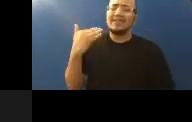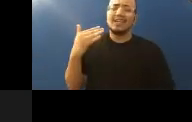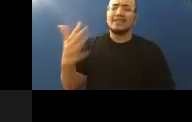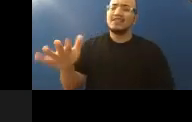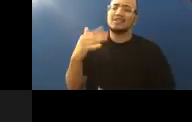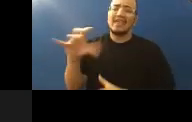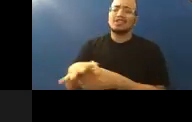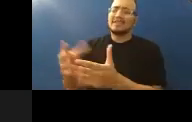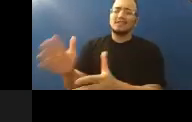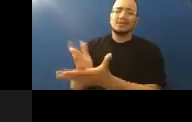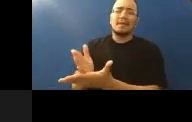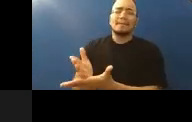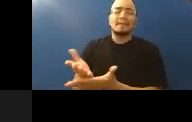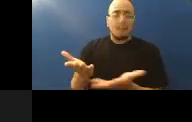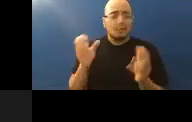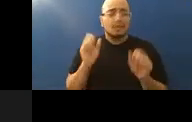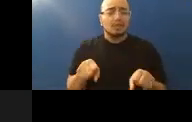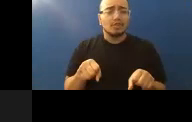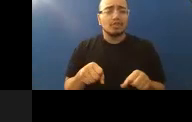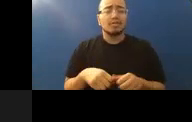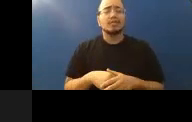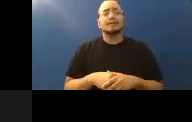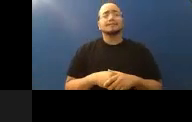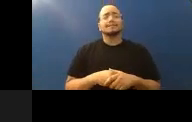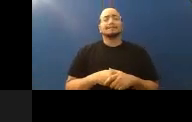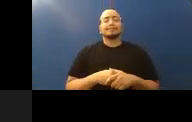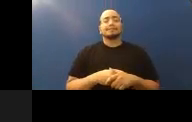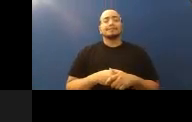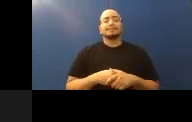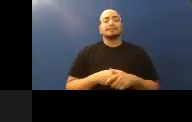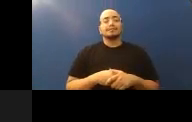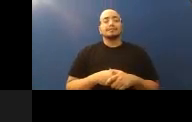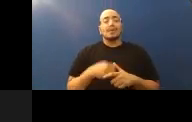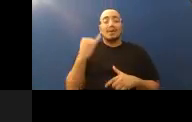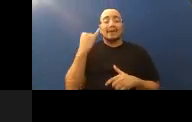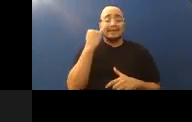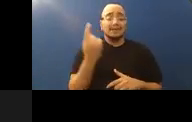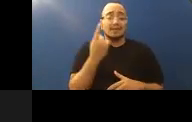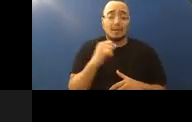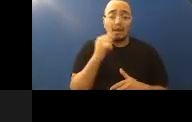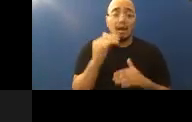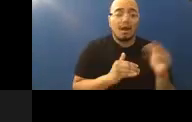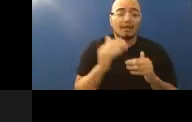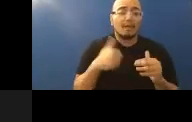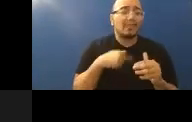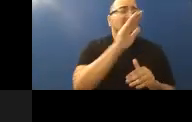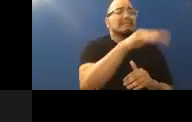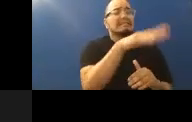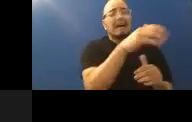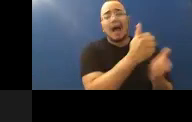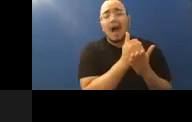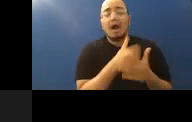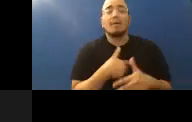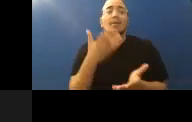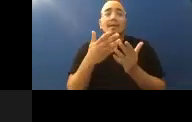know? Or as soon as somebody is uncomfortable, you know, they'll have a number that they could immediately